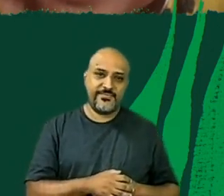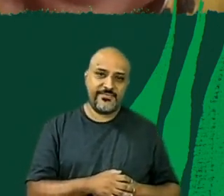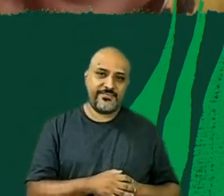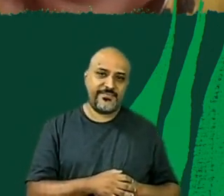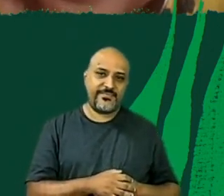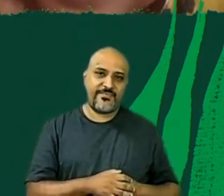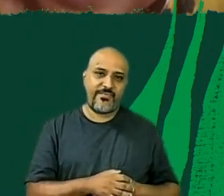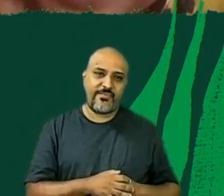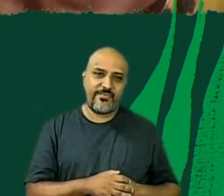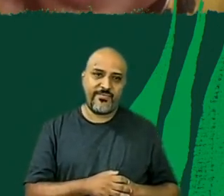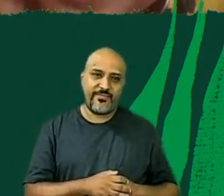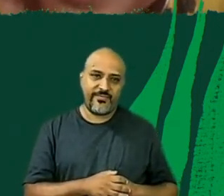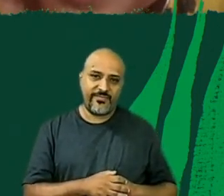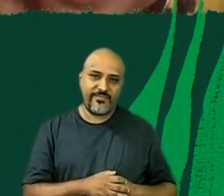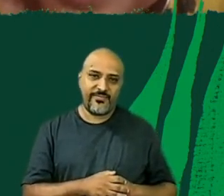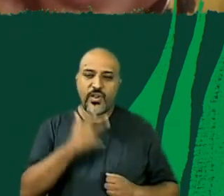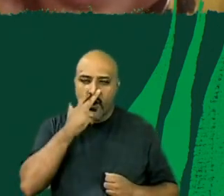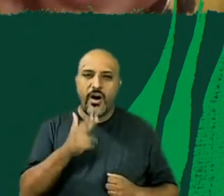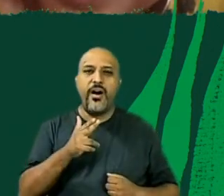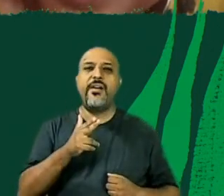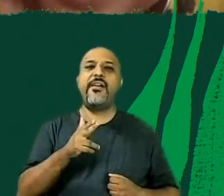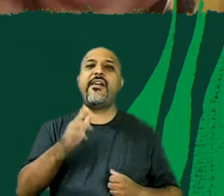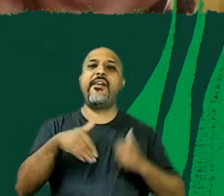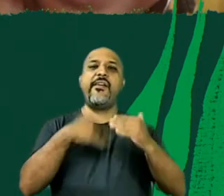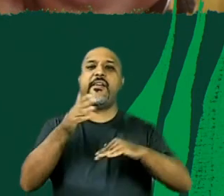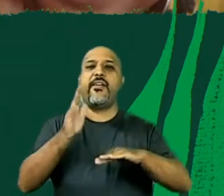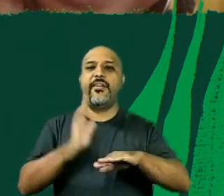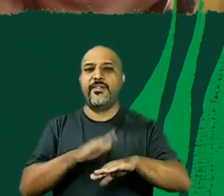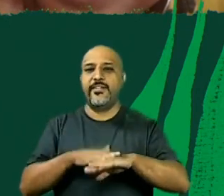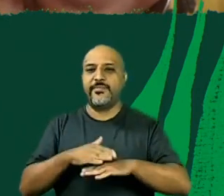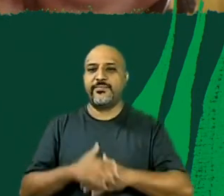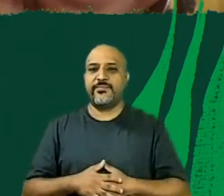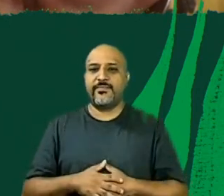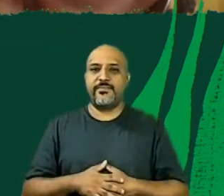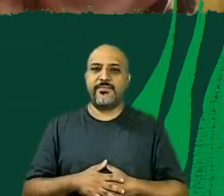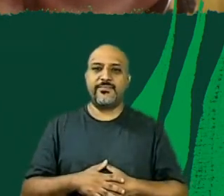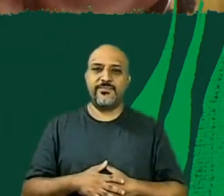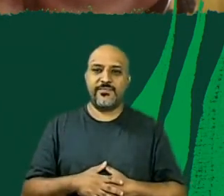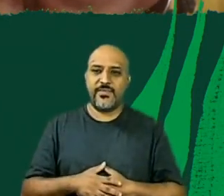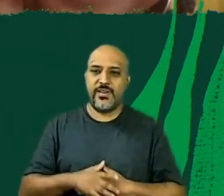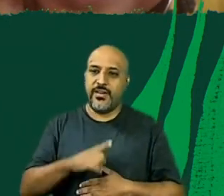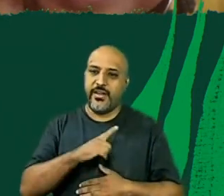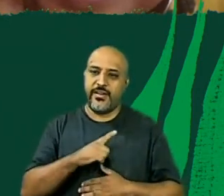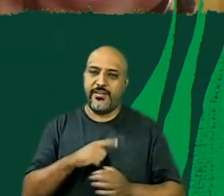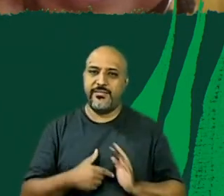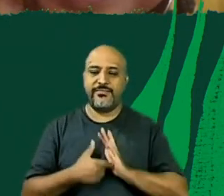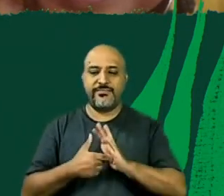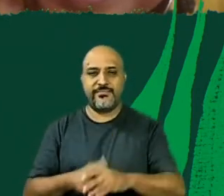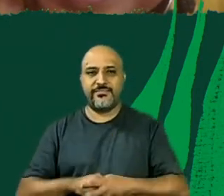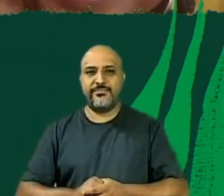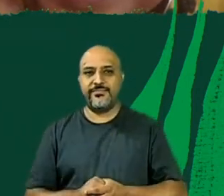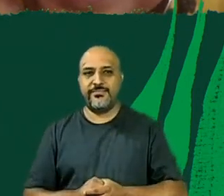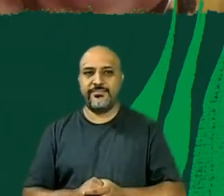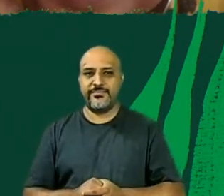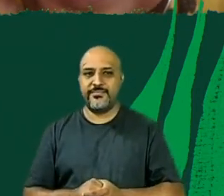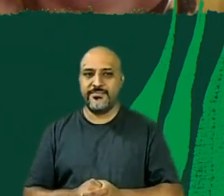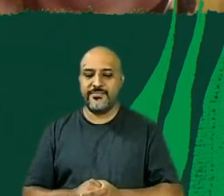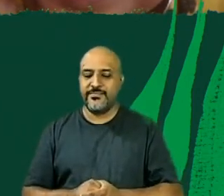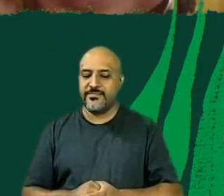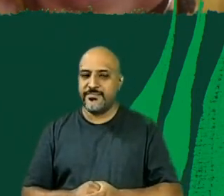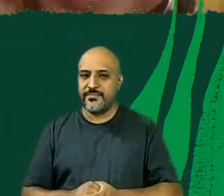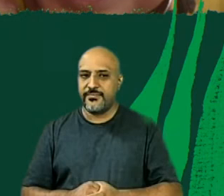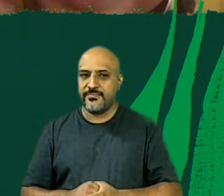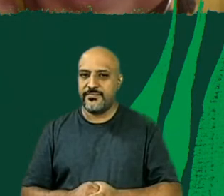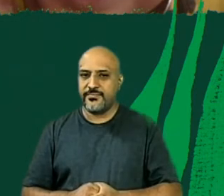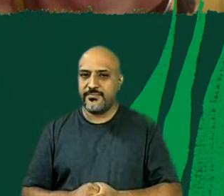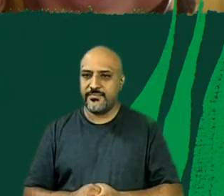important. I think that they are, they can be different. There could be different motivations behind